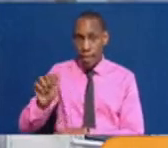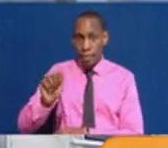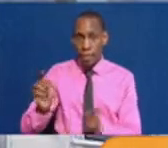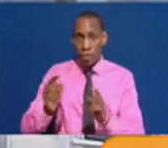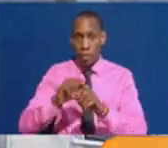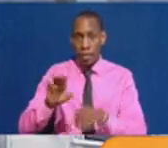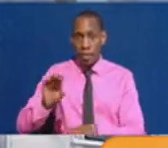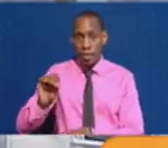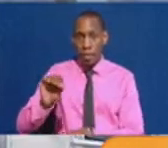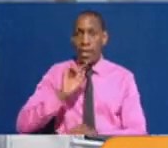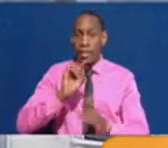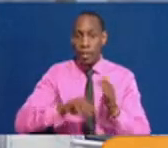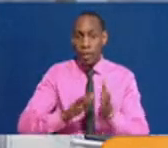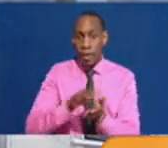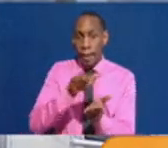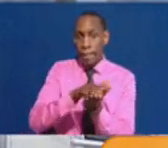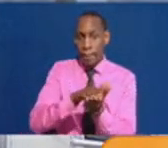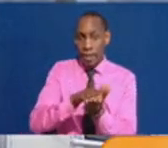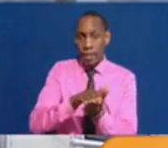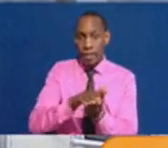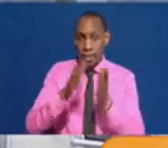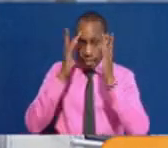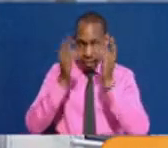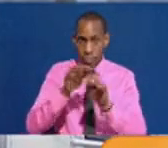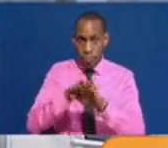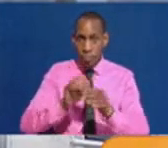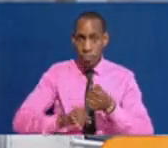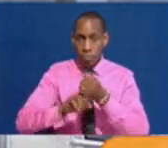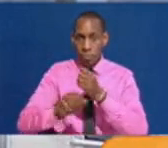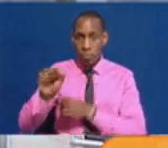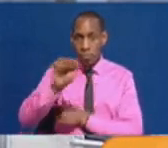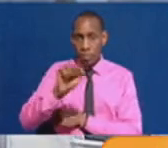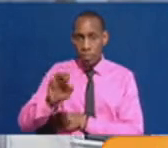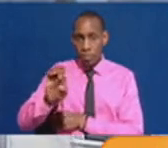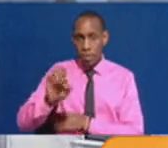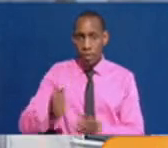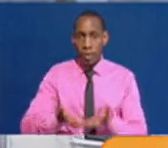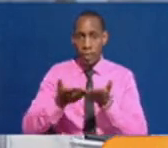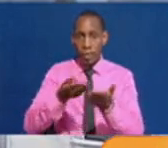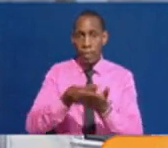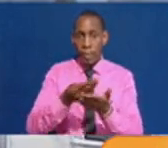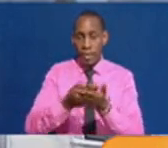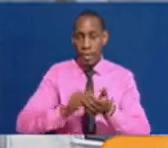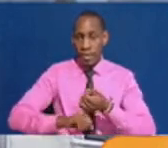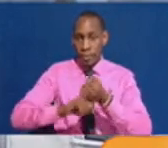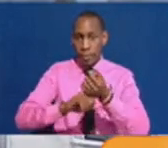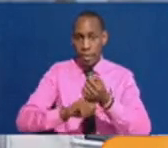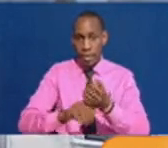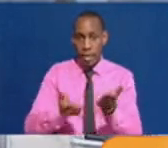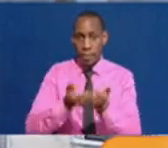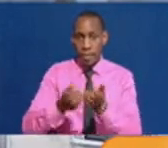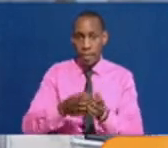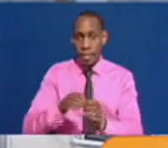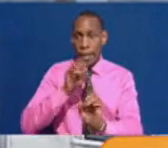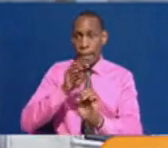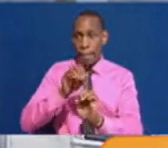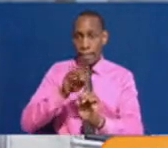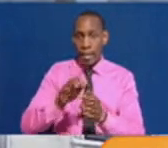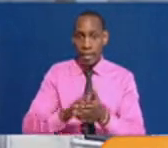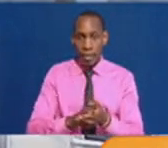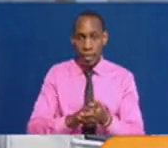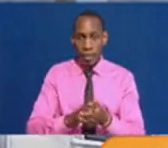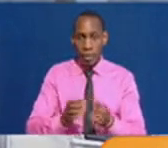Yusuf Omari revealed that the bank opted to mainstream support of SMEs, offering financial support and business mentorship to stir